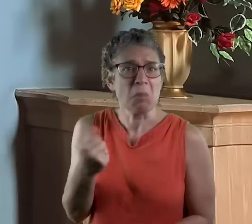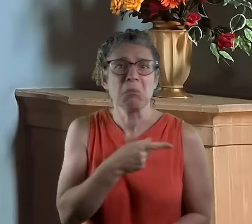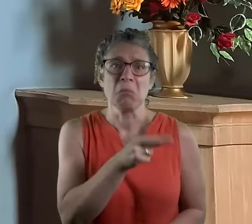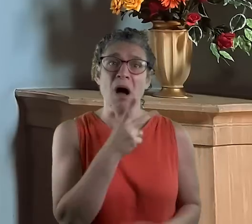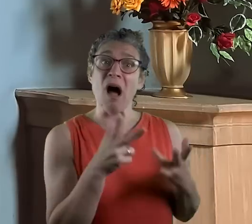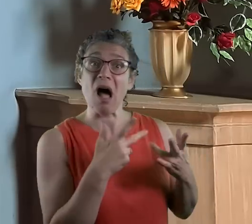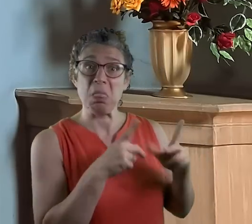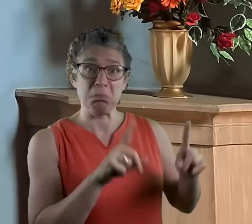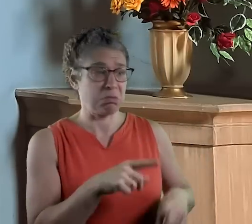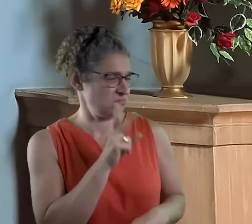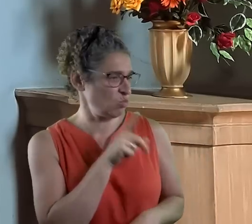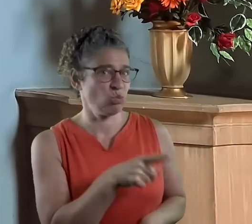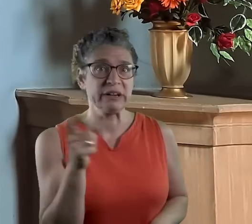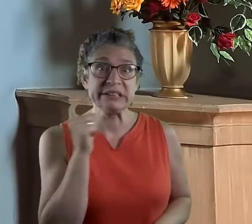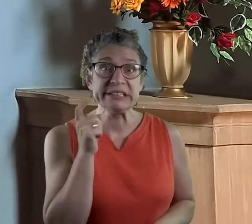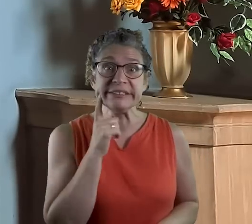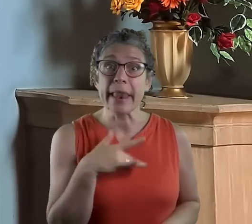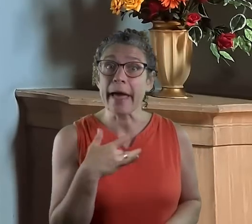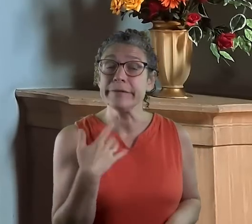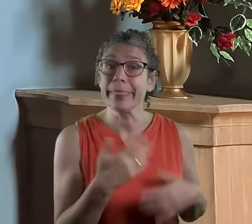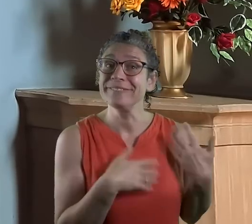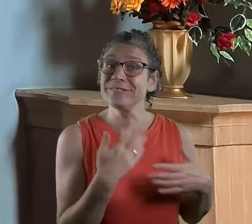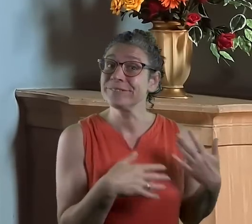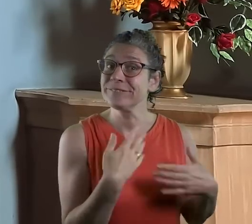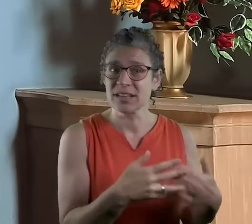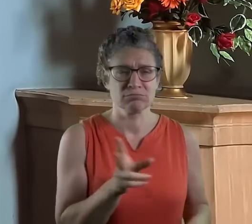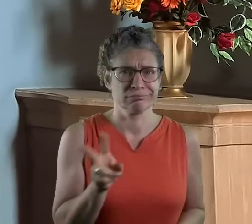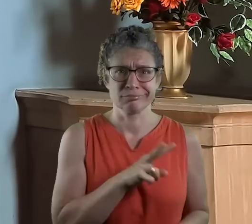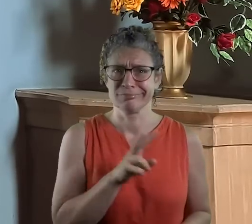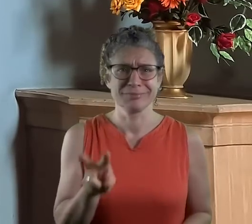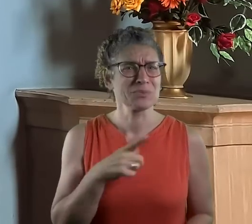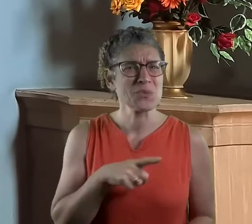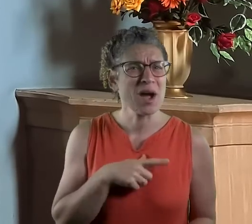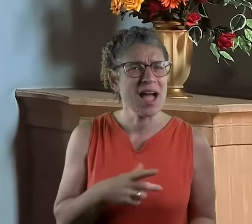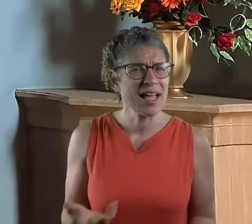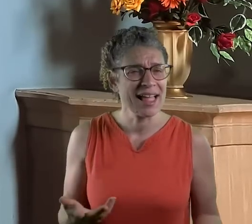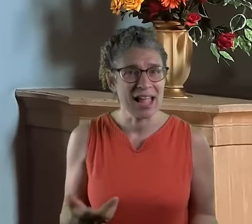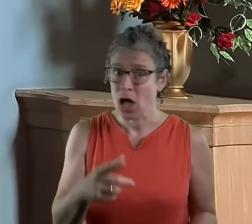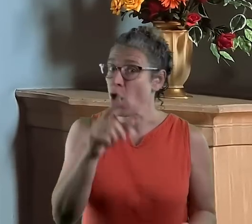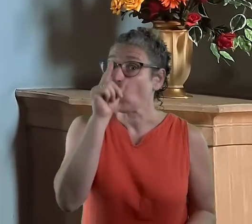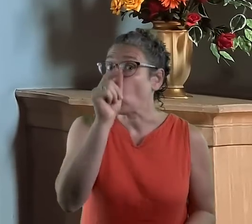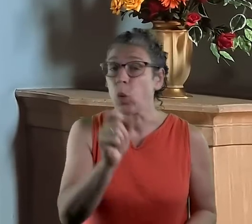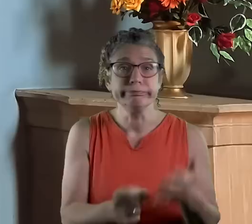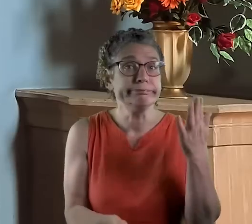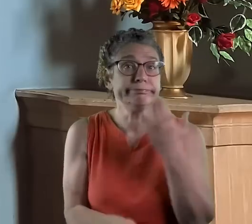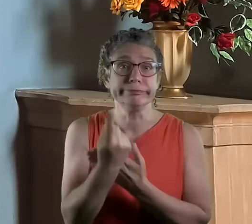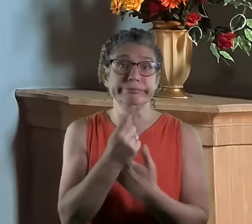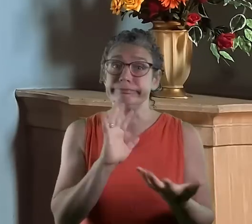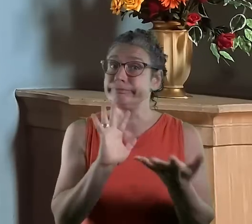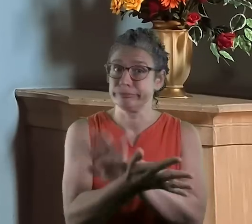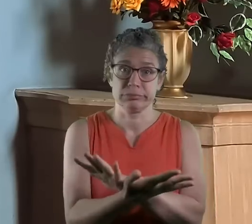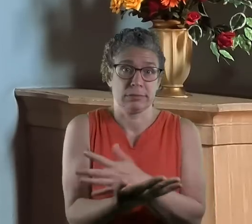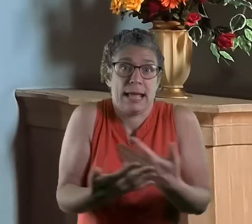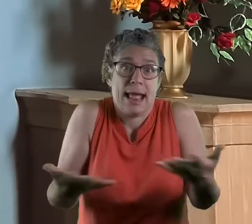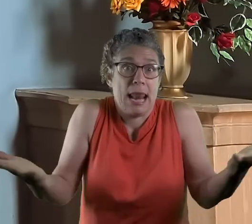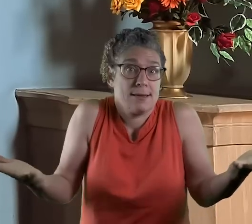tragedy in life, don't they? While others live seemingly carefree. Disaster could be around the corner for any